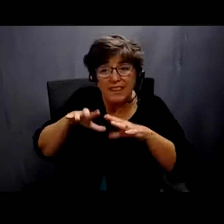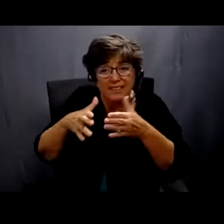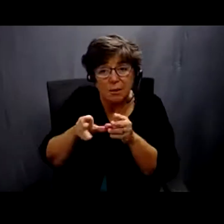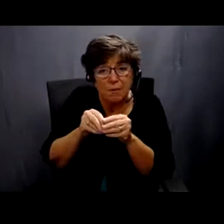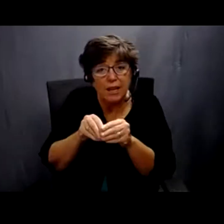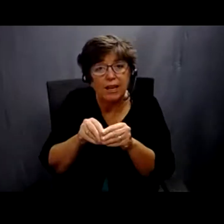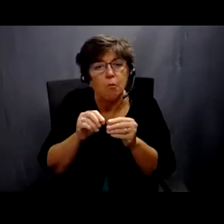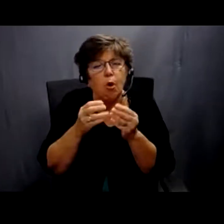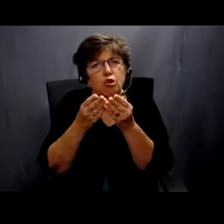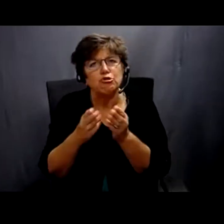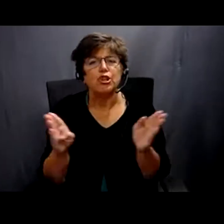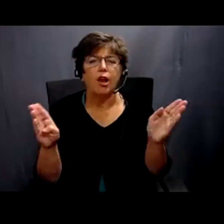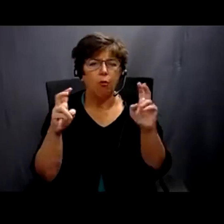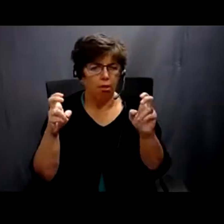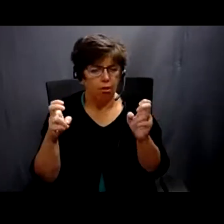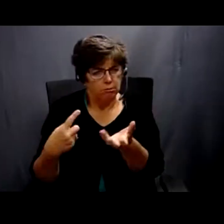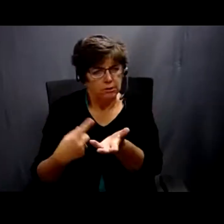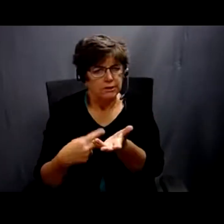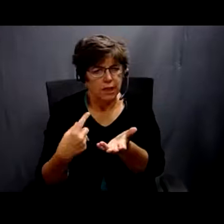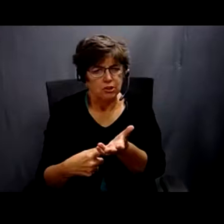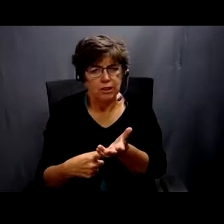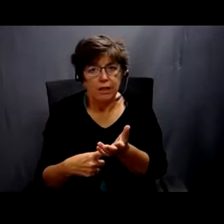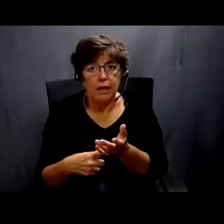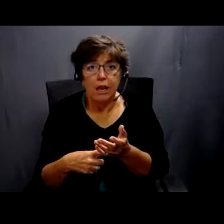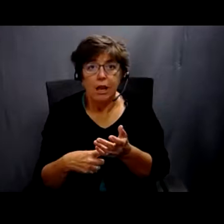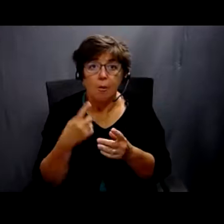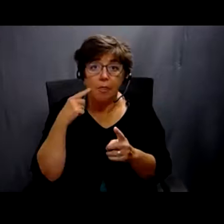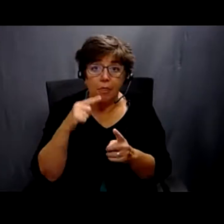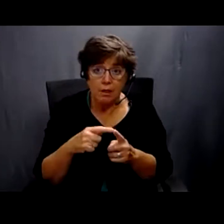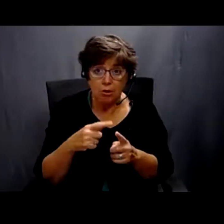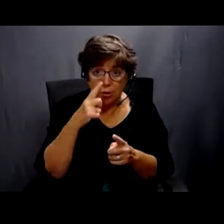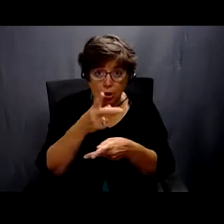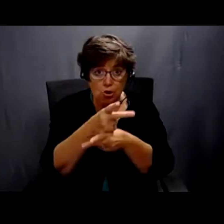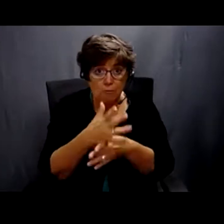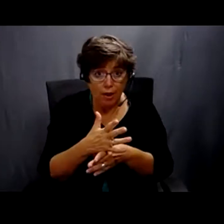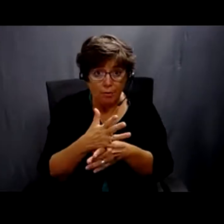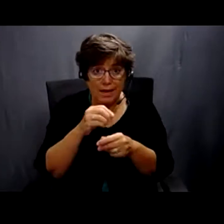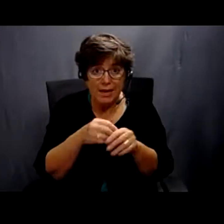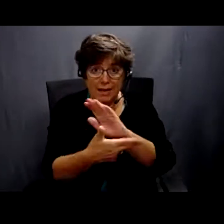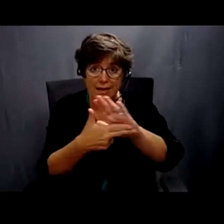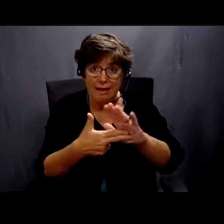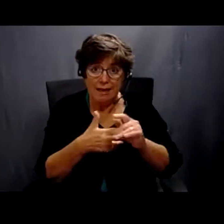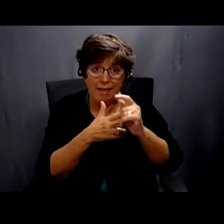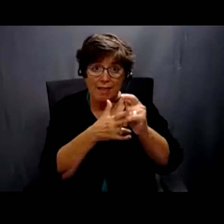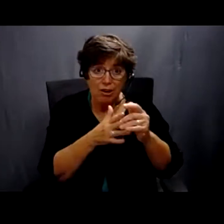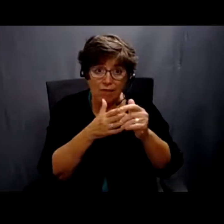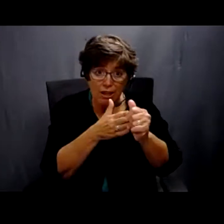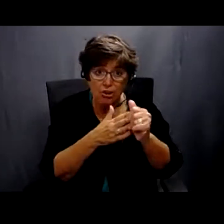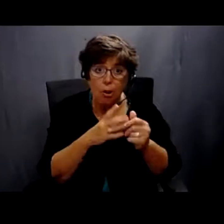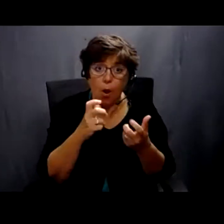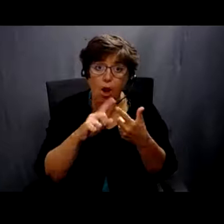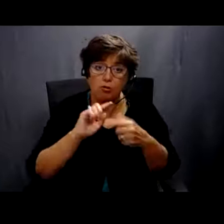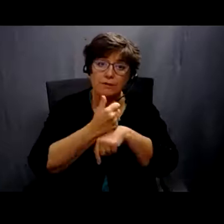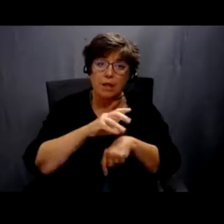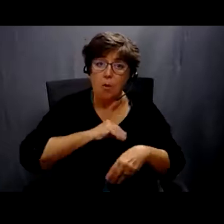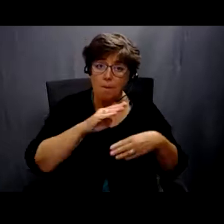kind of general in nature as well, knowing that not just supervisors or those already in leadership are interested in entrepreneurship and peer